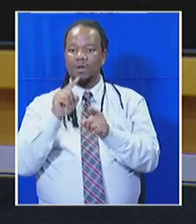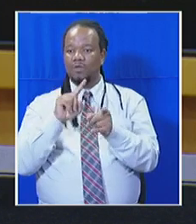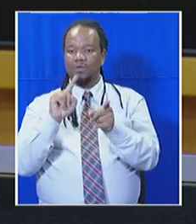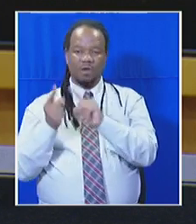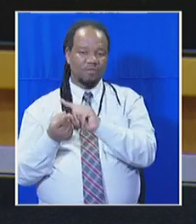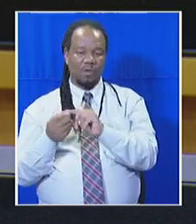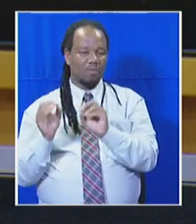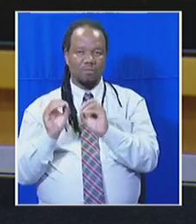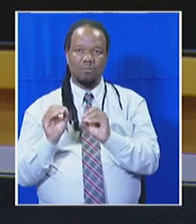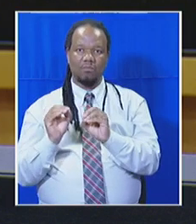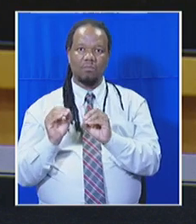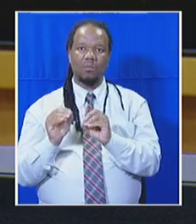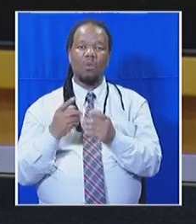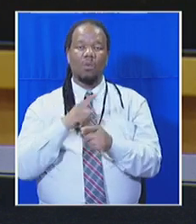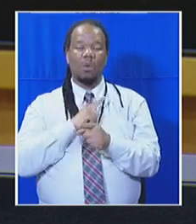factors